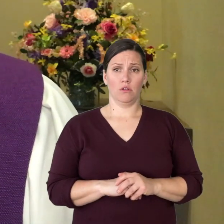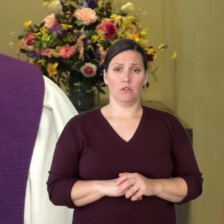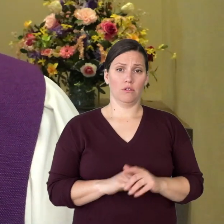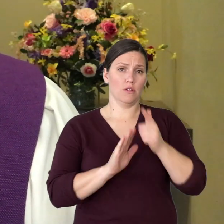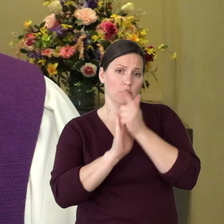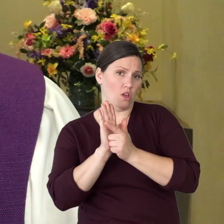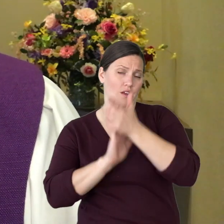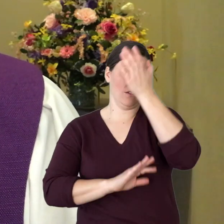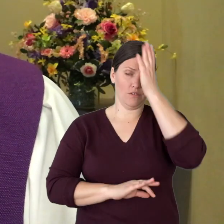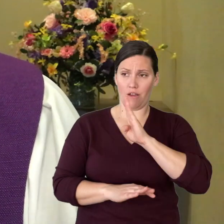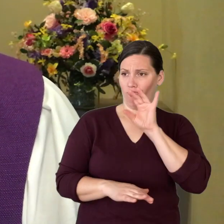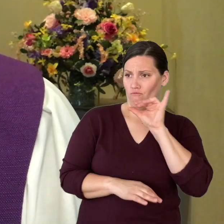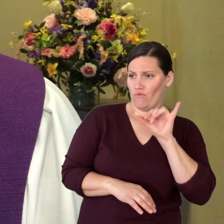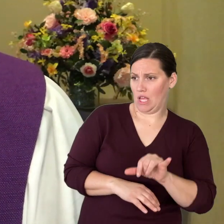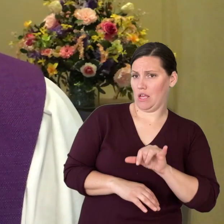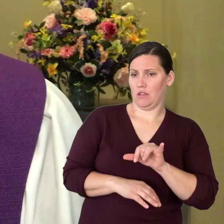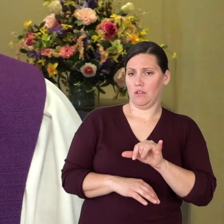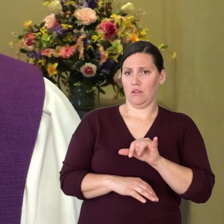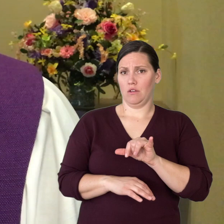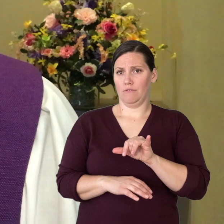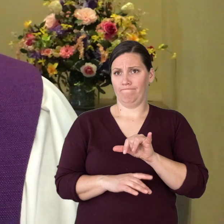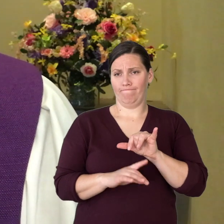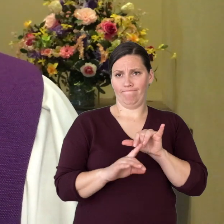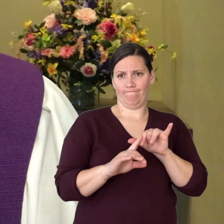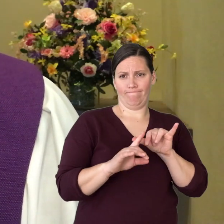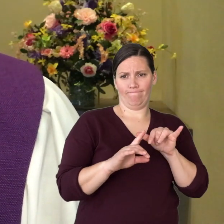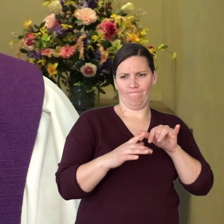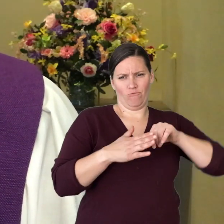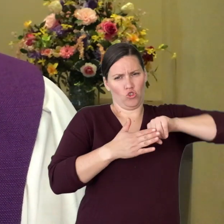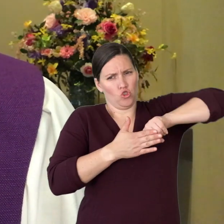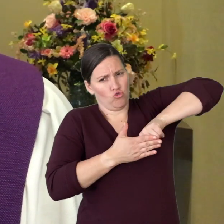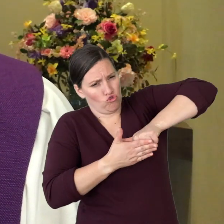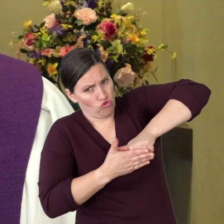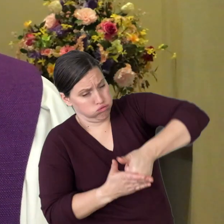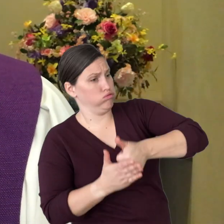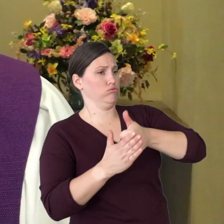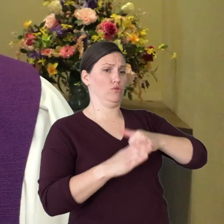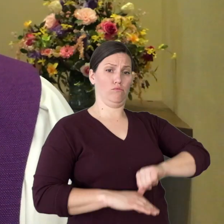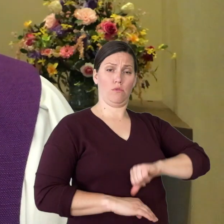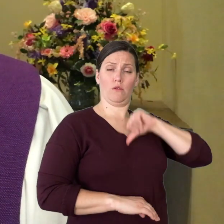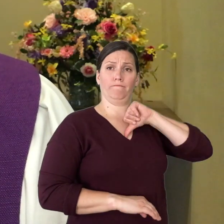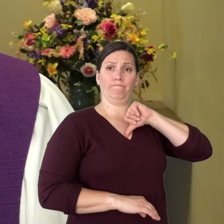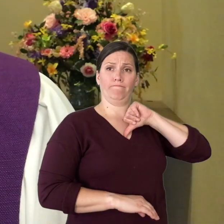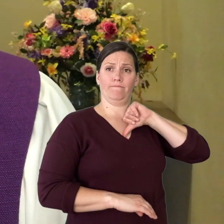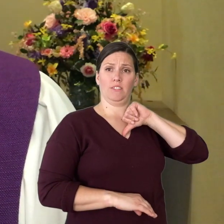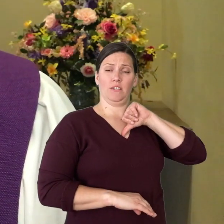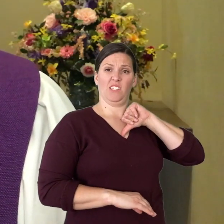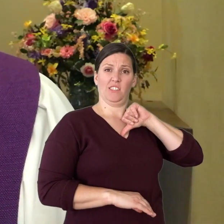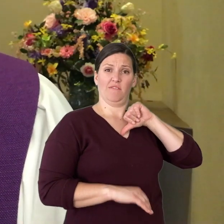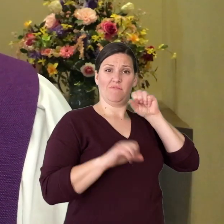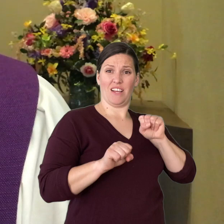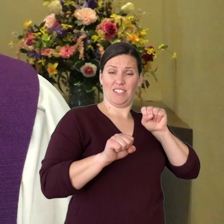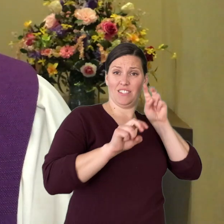The law of God is a heavy hammer that crushes our pride so that